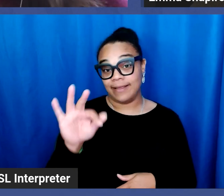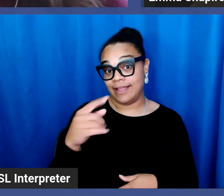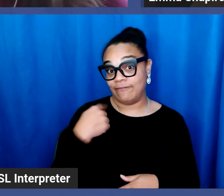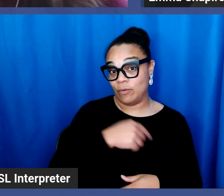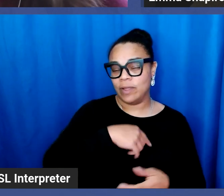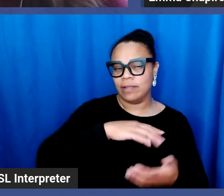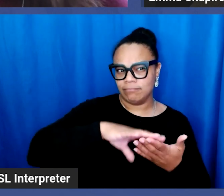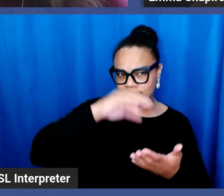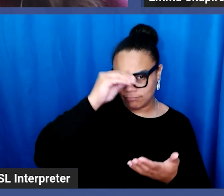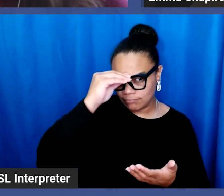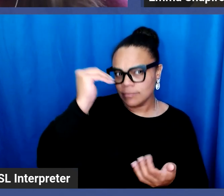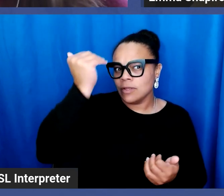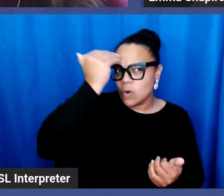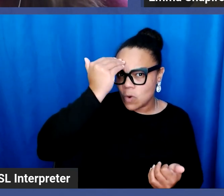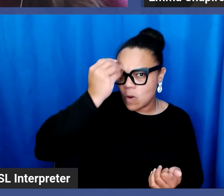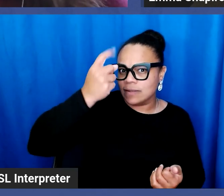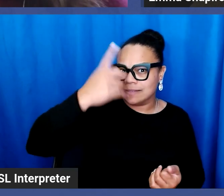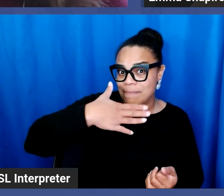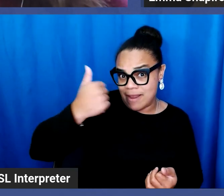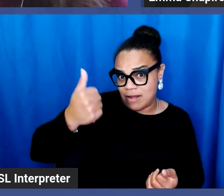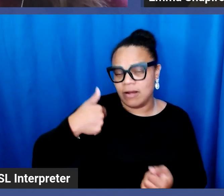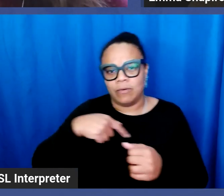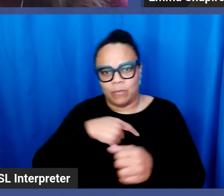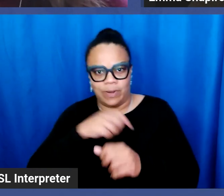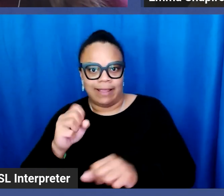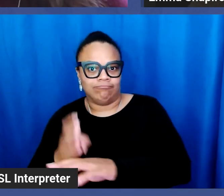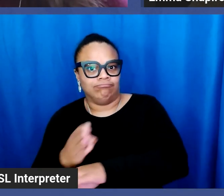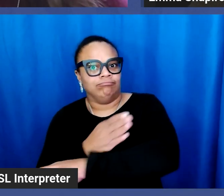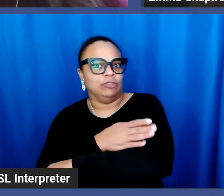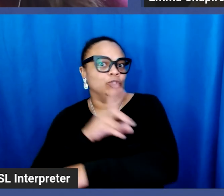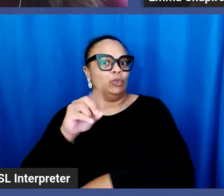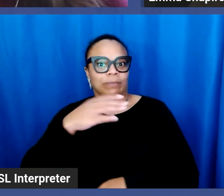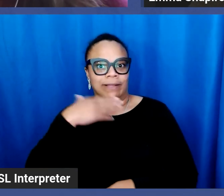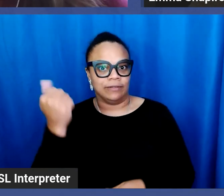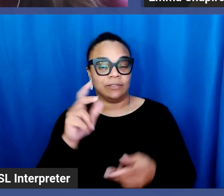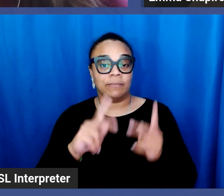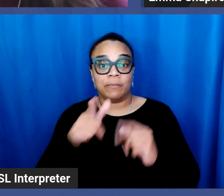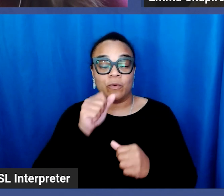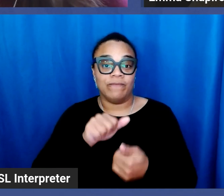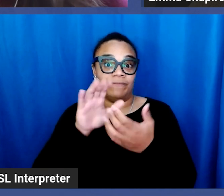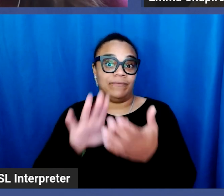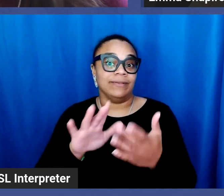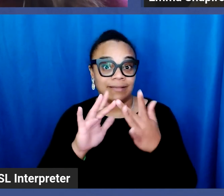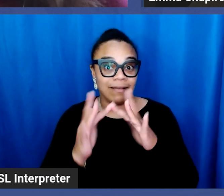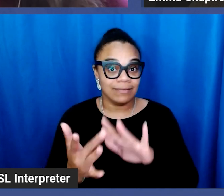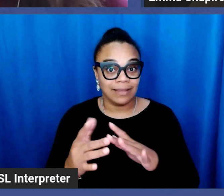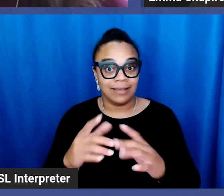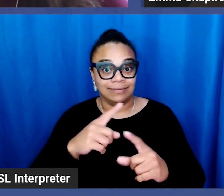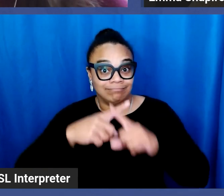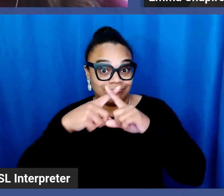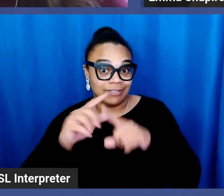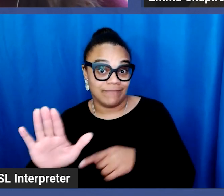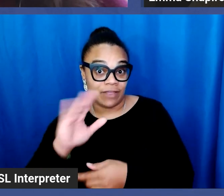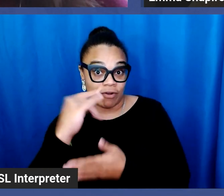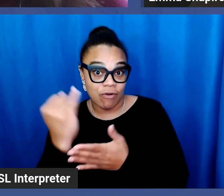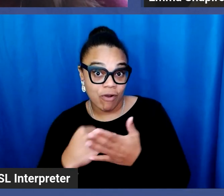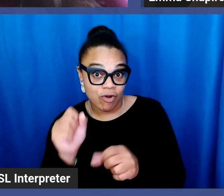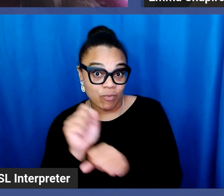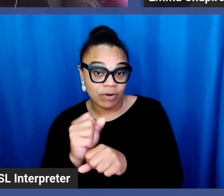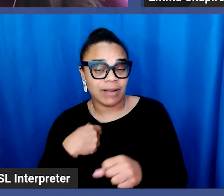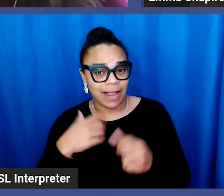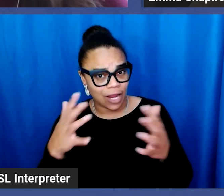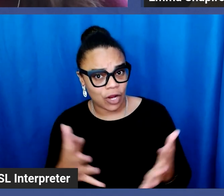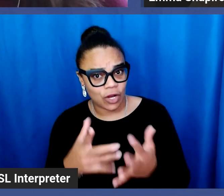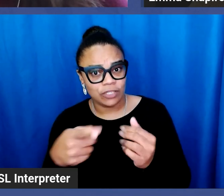better, right? And so folks who are experiencing this kind of online censorship of their artwork, I would encourage you to fill out this